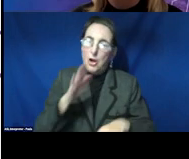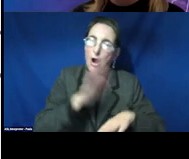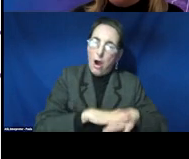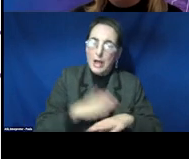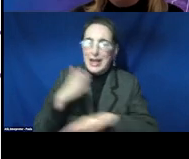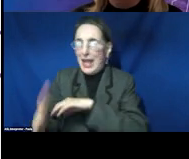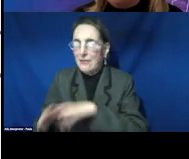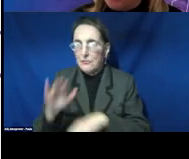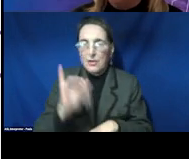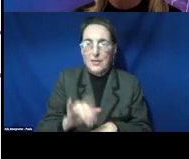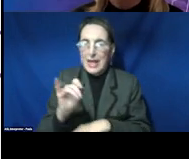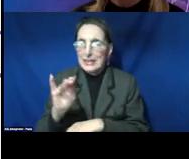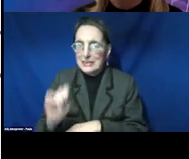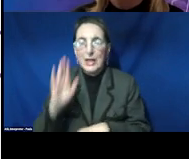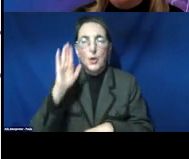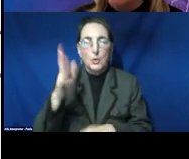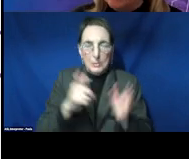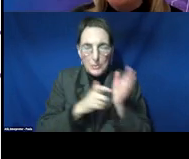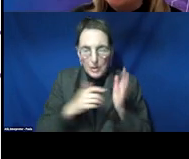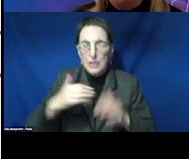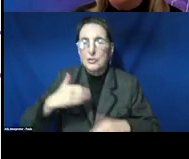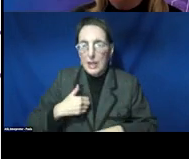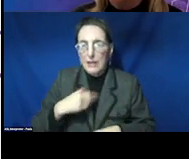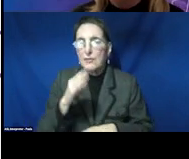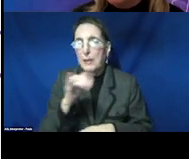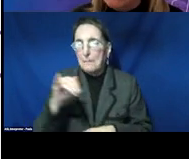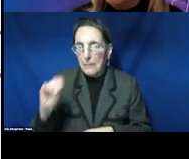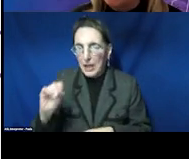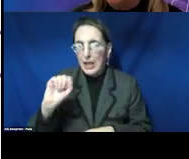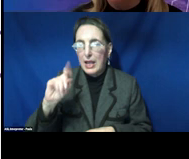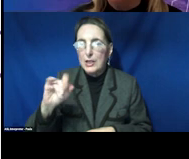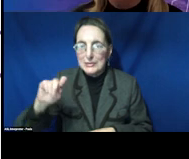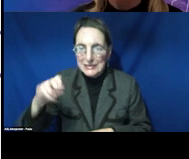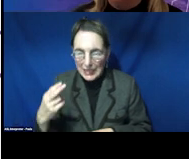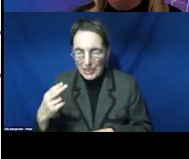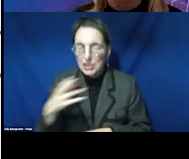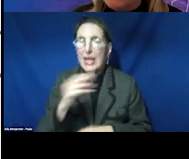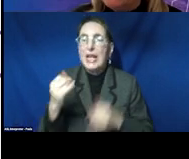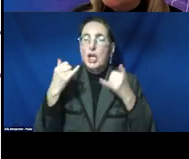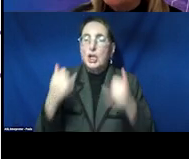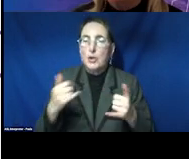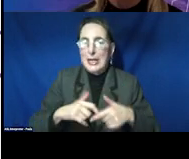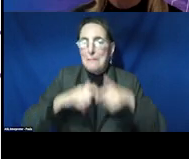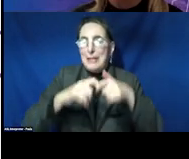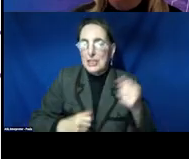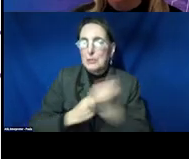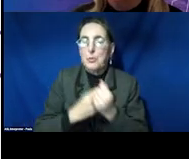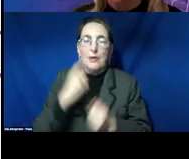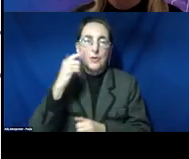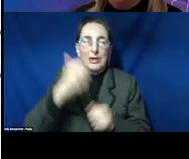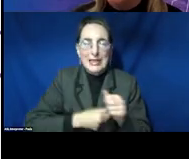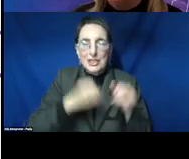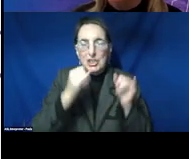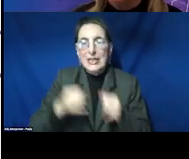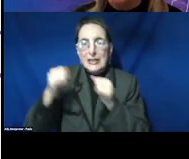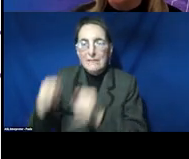will be required to have the biographical sketch and current and pending support for each individual